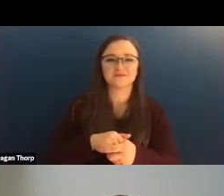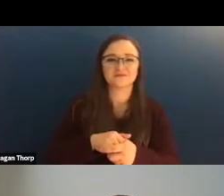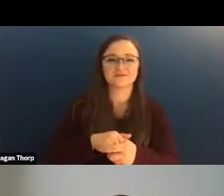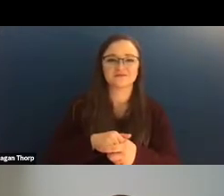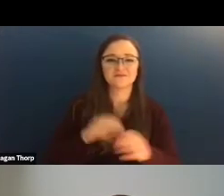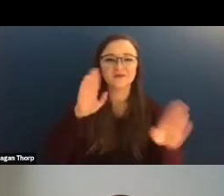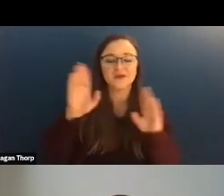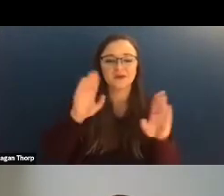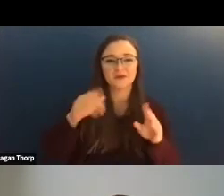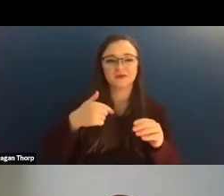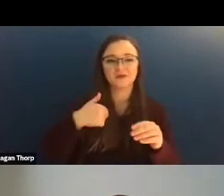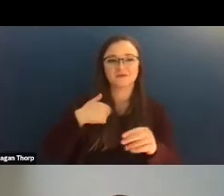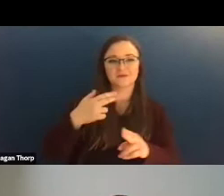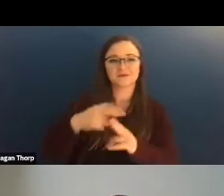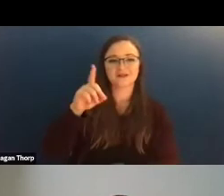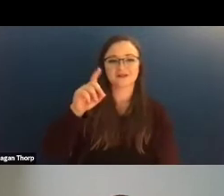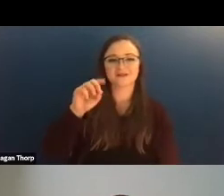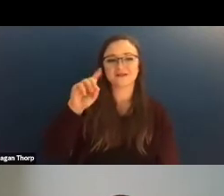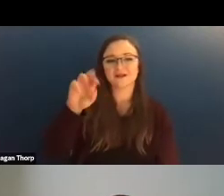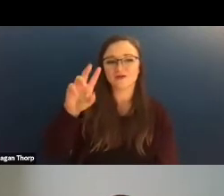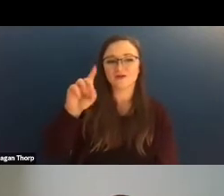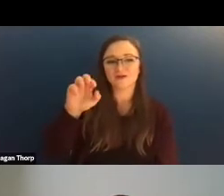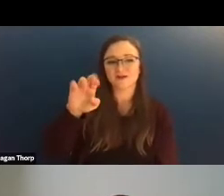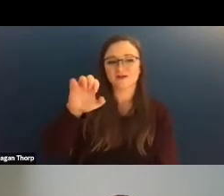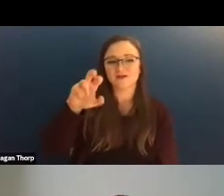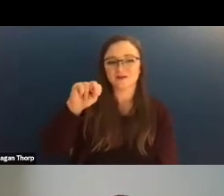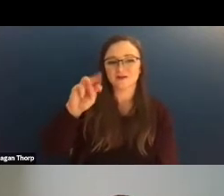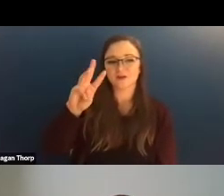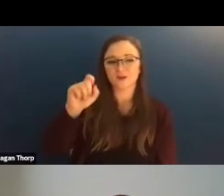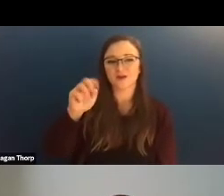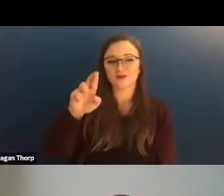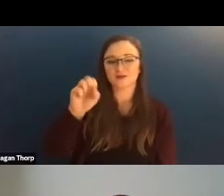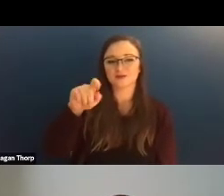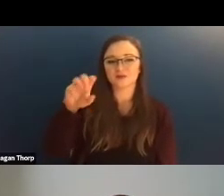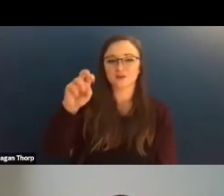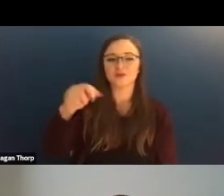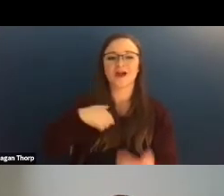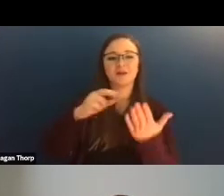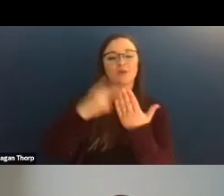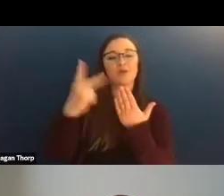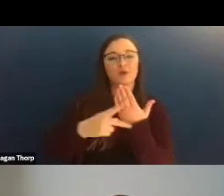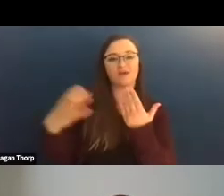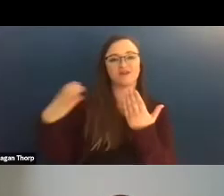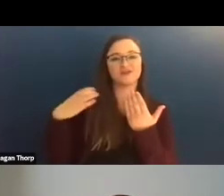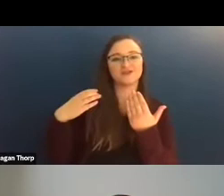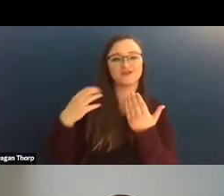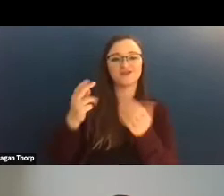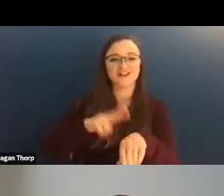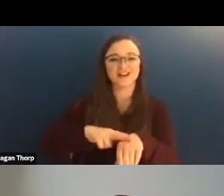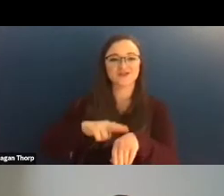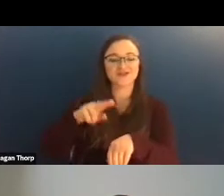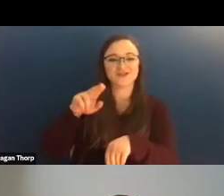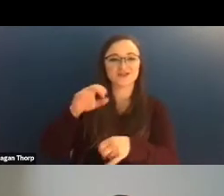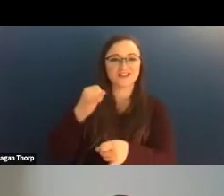Hi, my name is Dr. Darian Weatherspoon. I'm a program official at the National Institute of Dental and Craniofacial